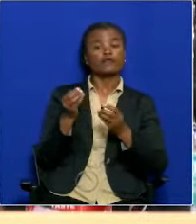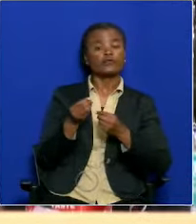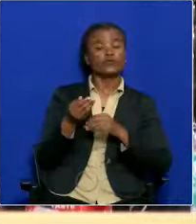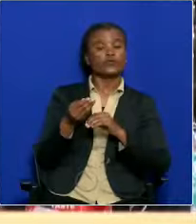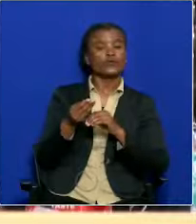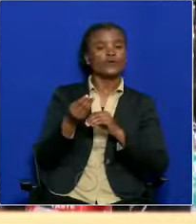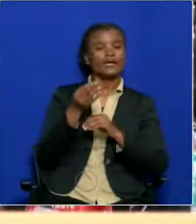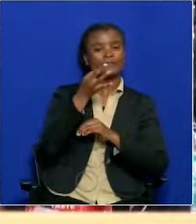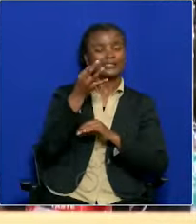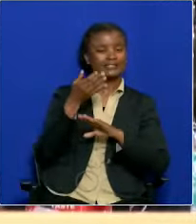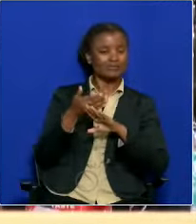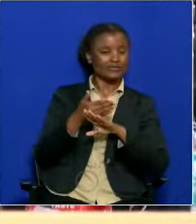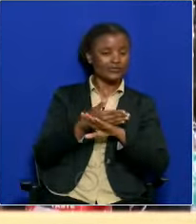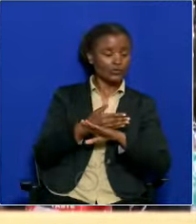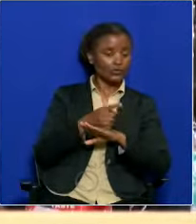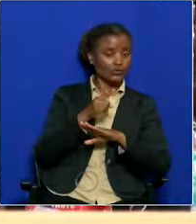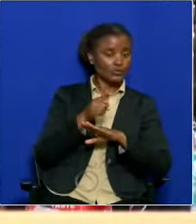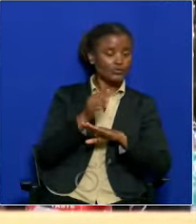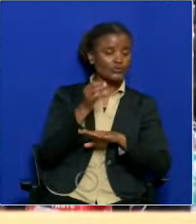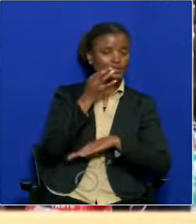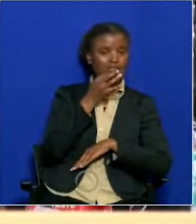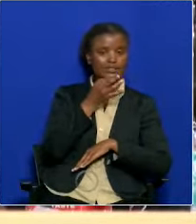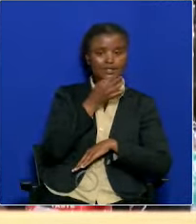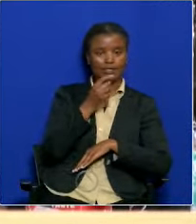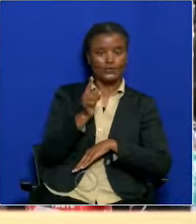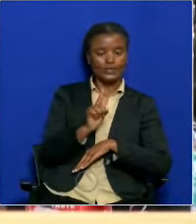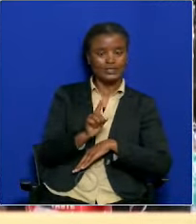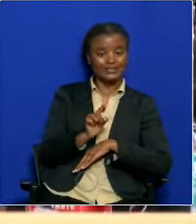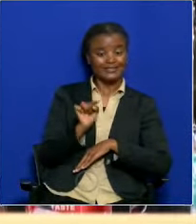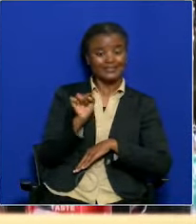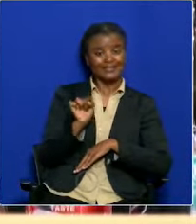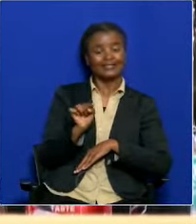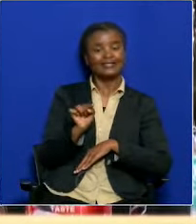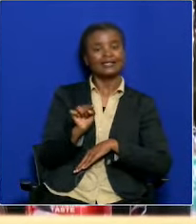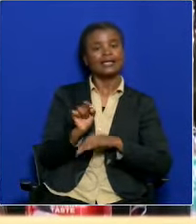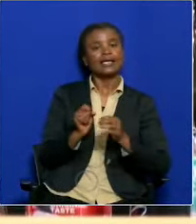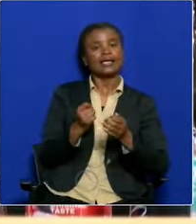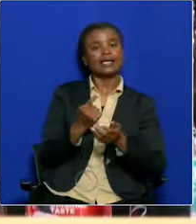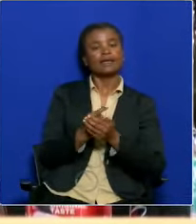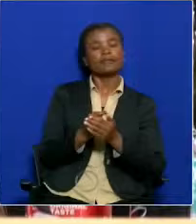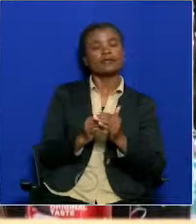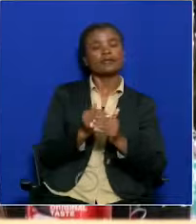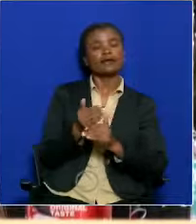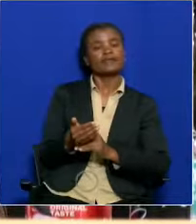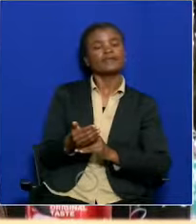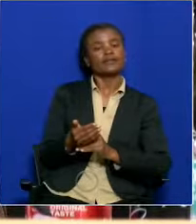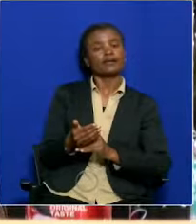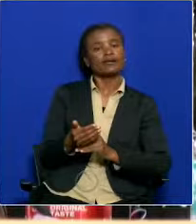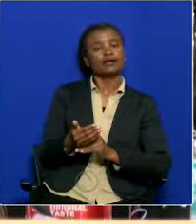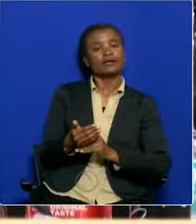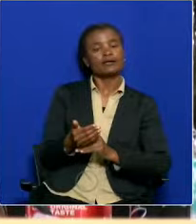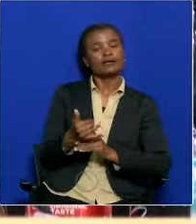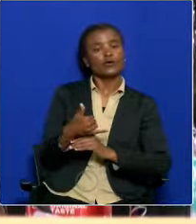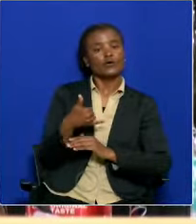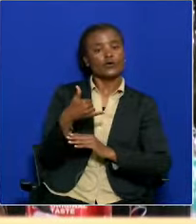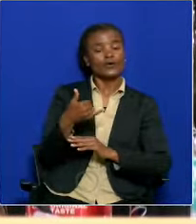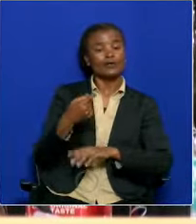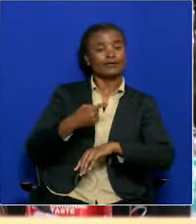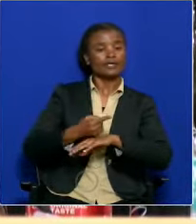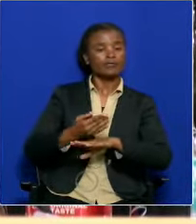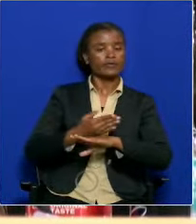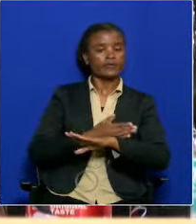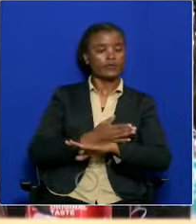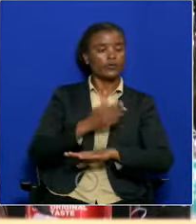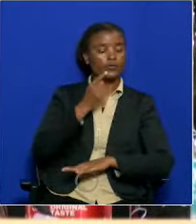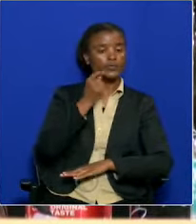noted that they follow after a call the day before when Mr. Matlala was telling you about